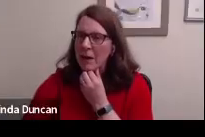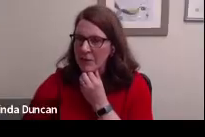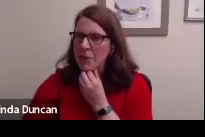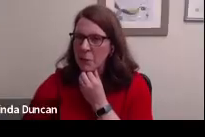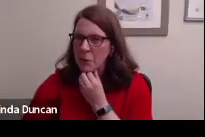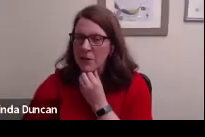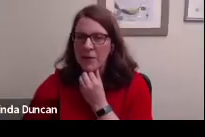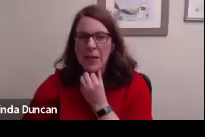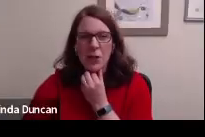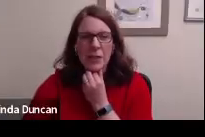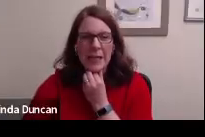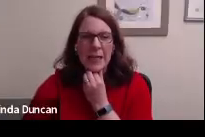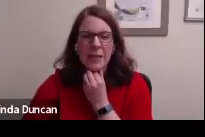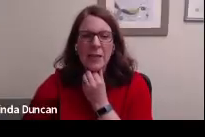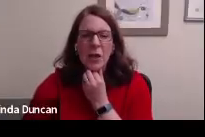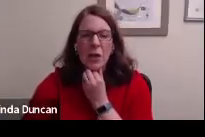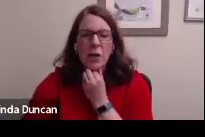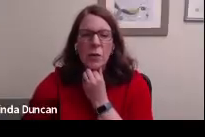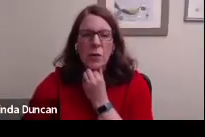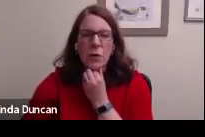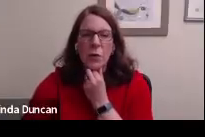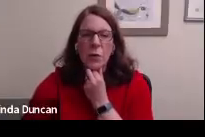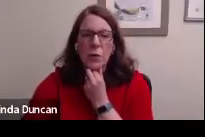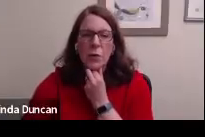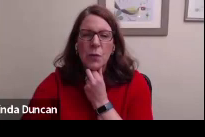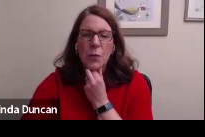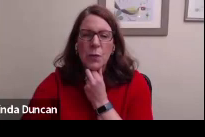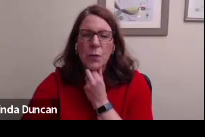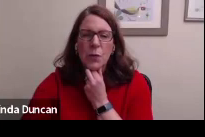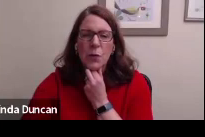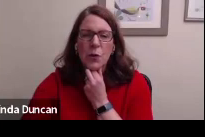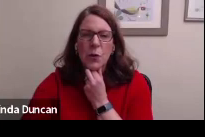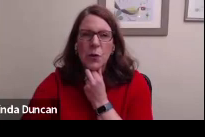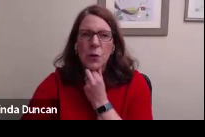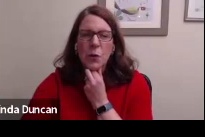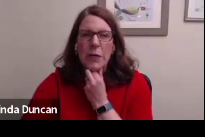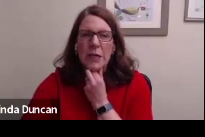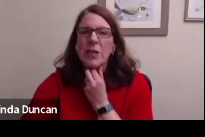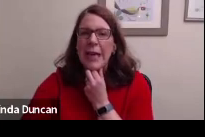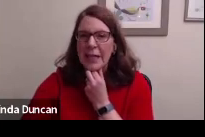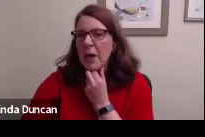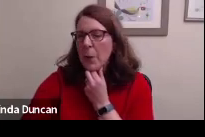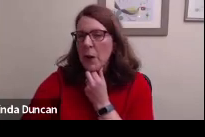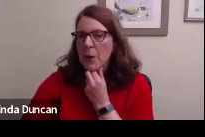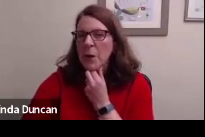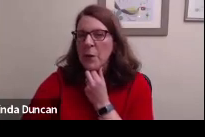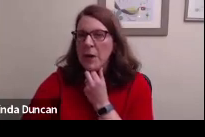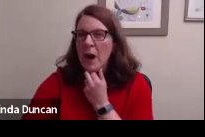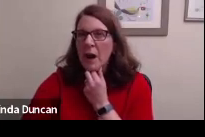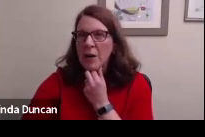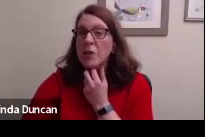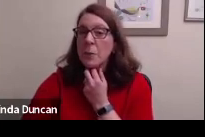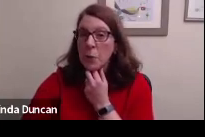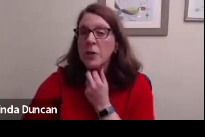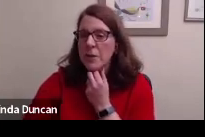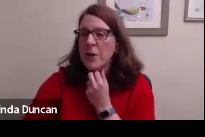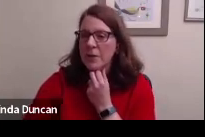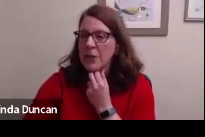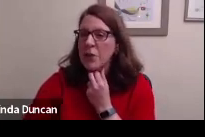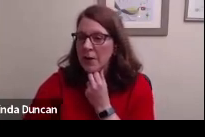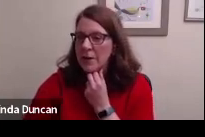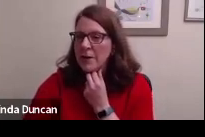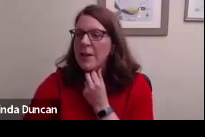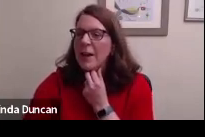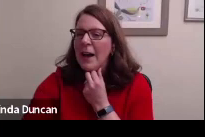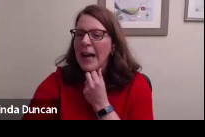were really unsupportive. And she said, you know, we need to get to a point where we are